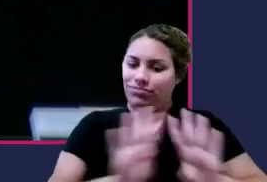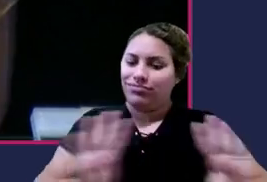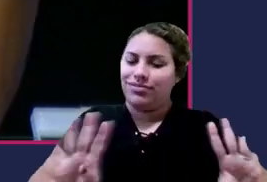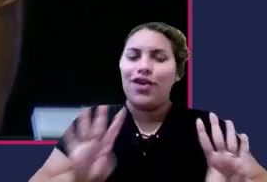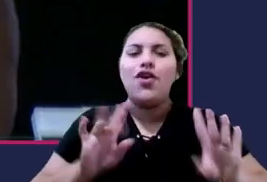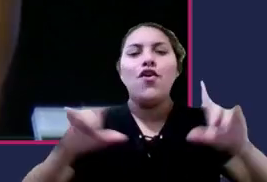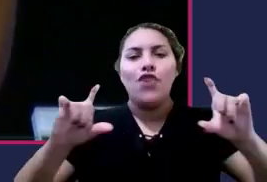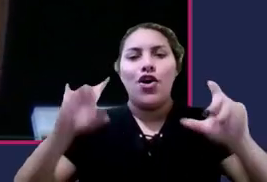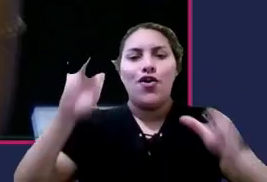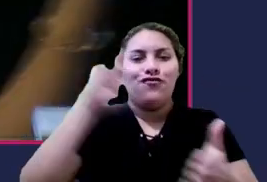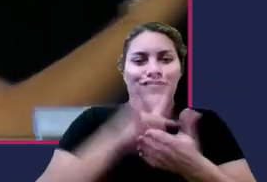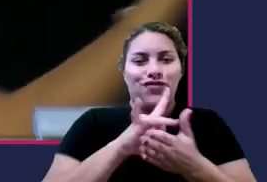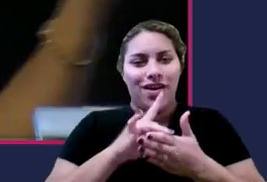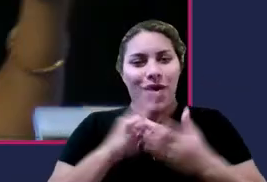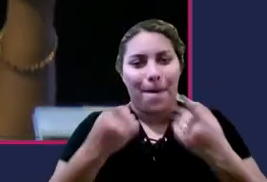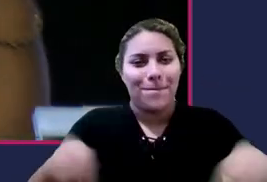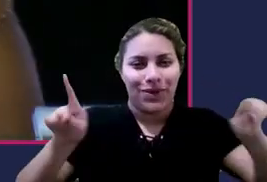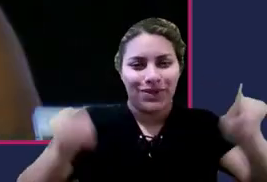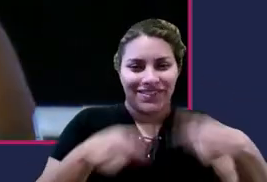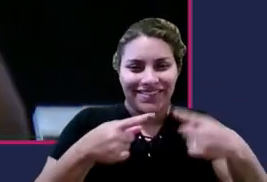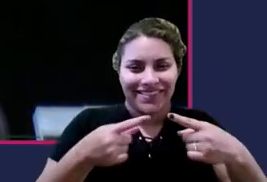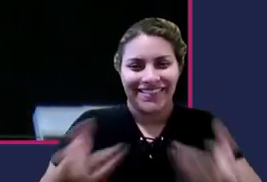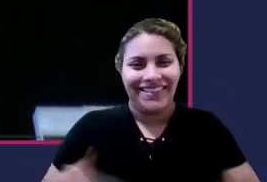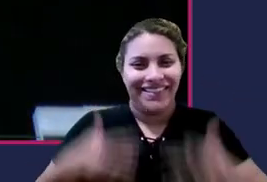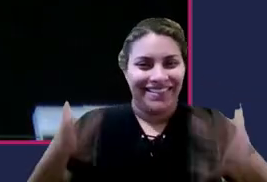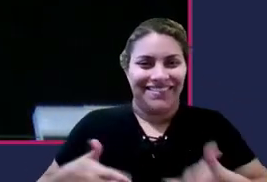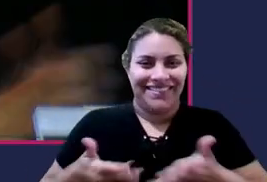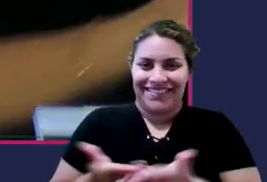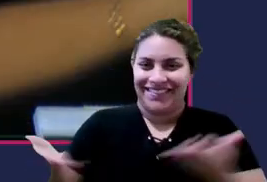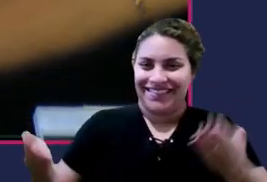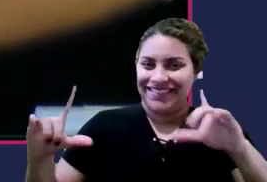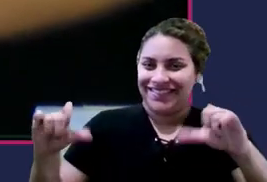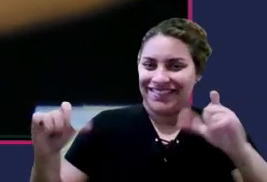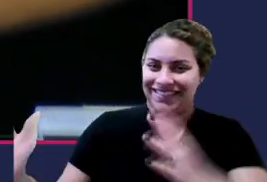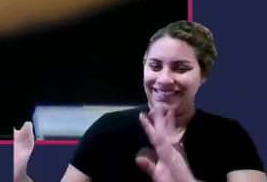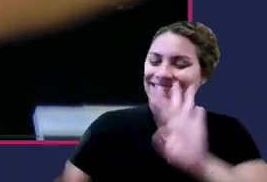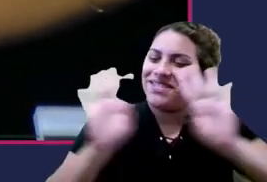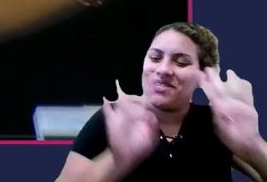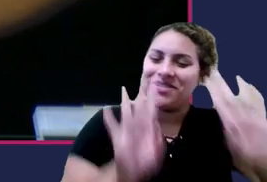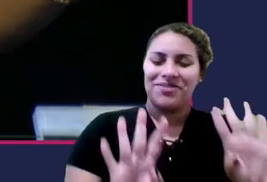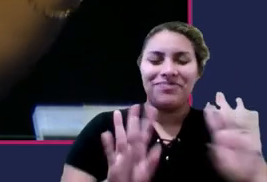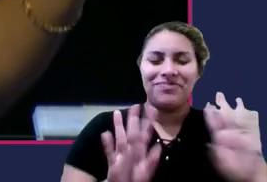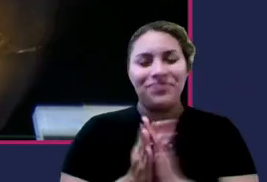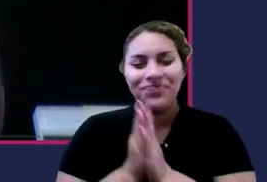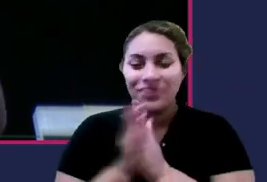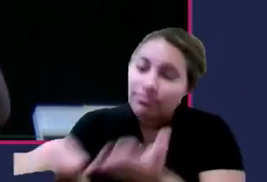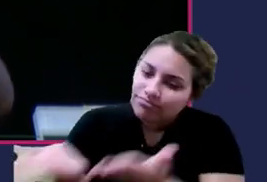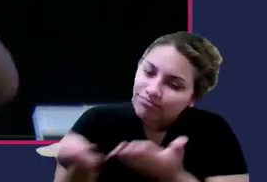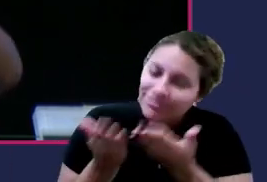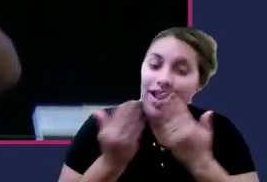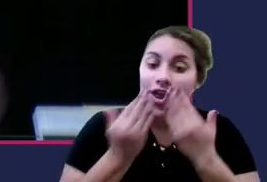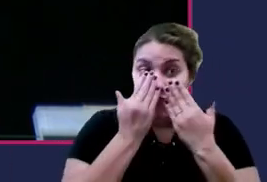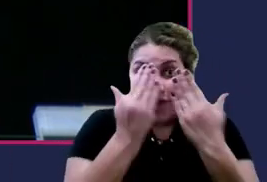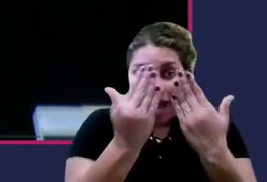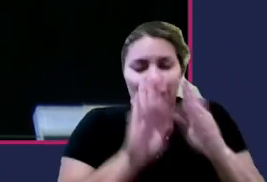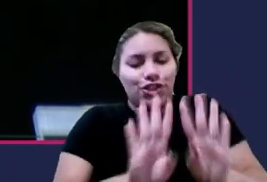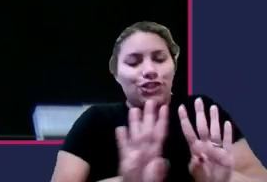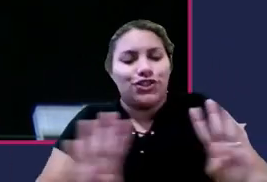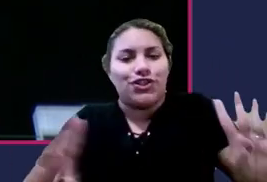here. Can we call people to the stage so we can have a very nice